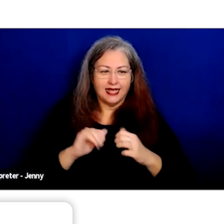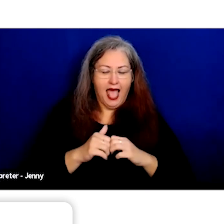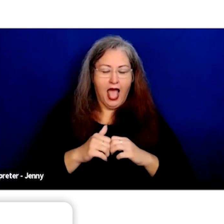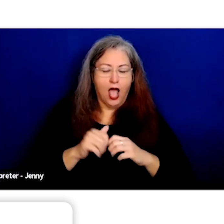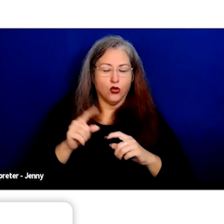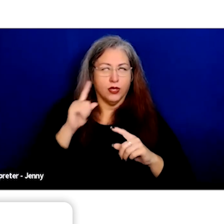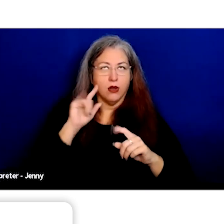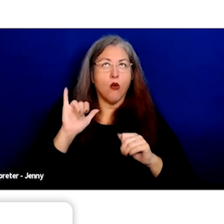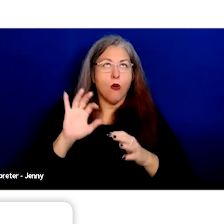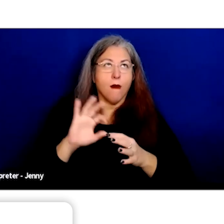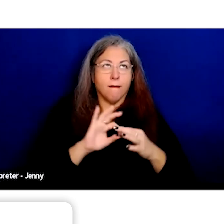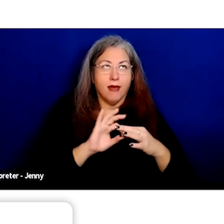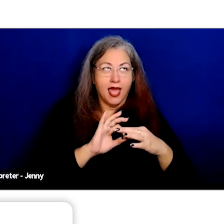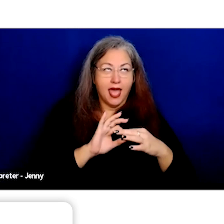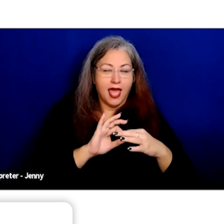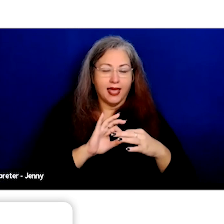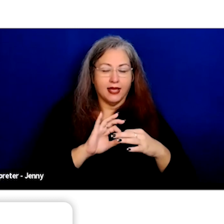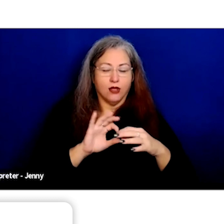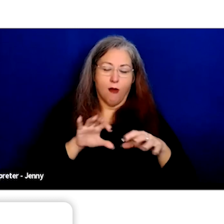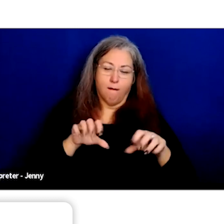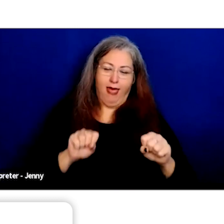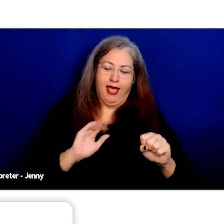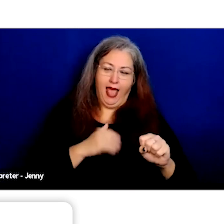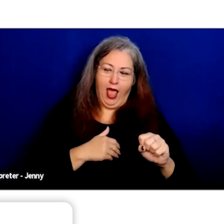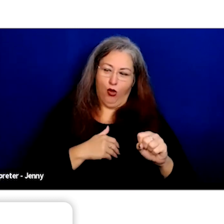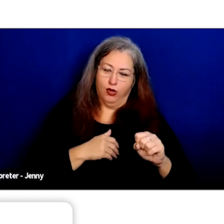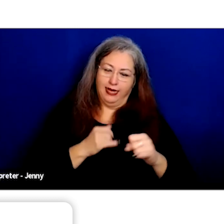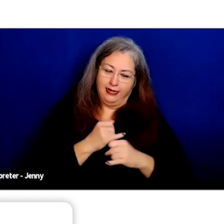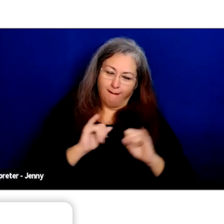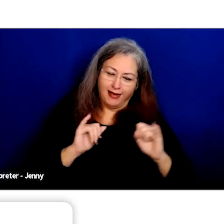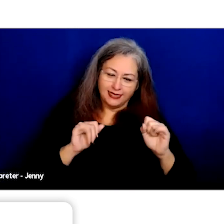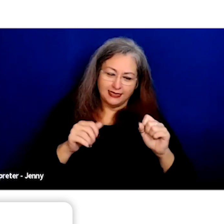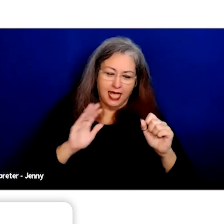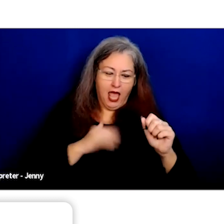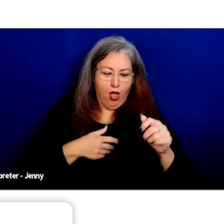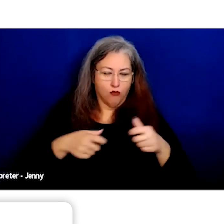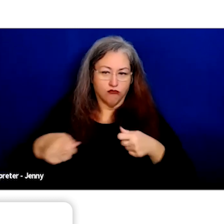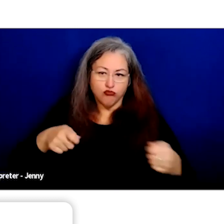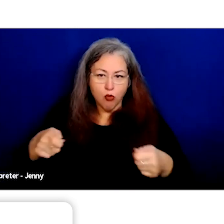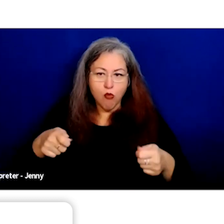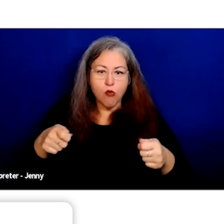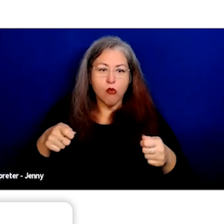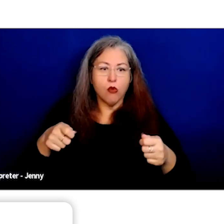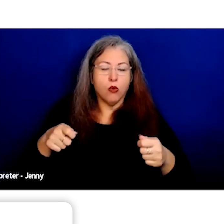back, and reclaim our sovereignty and agency, and really